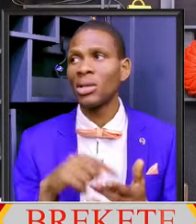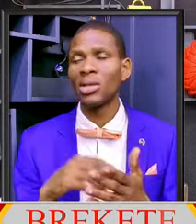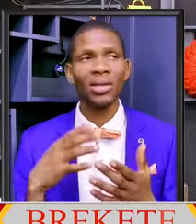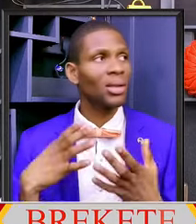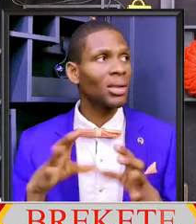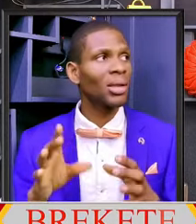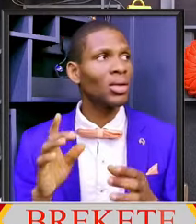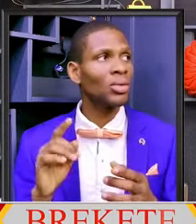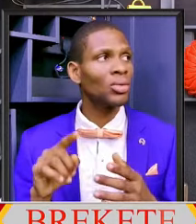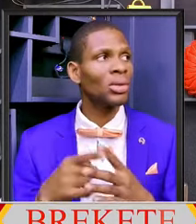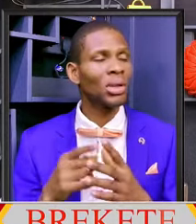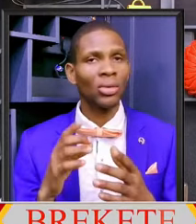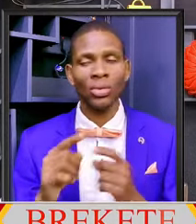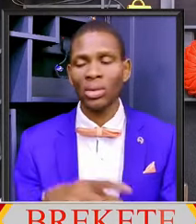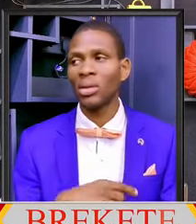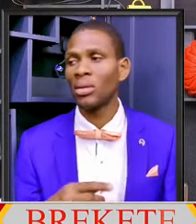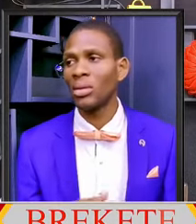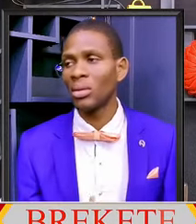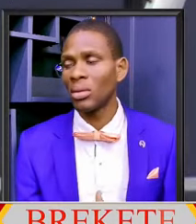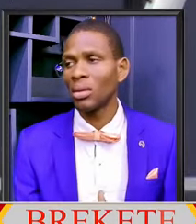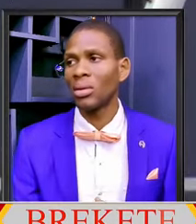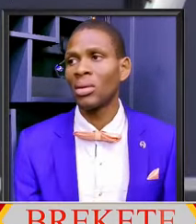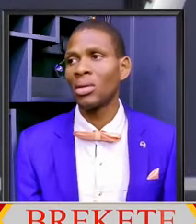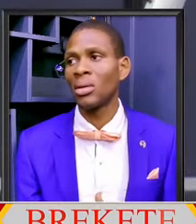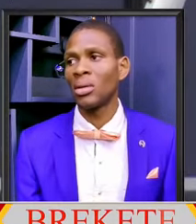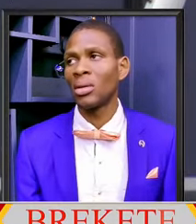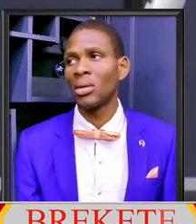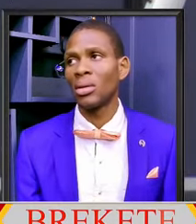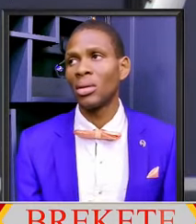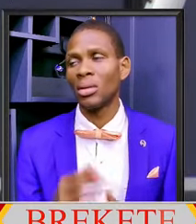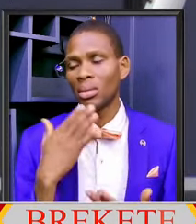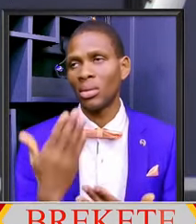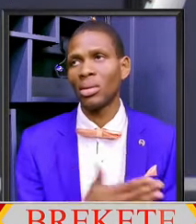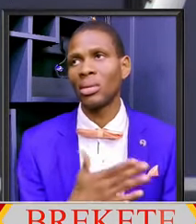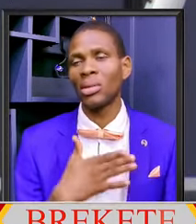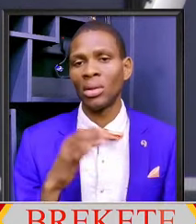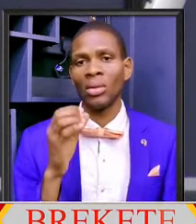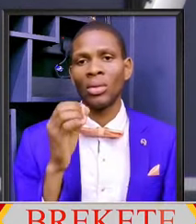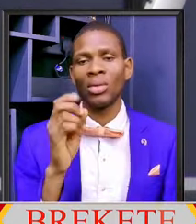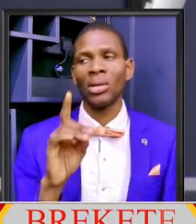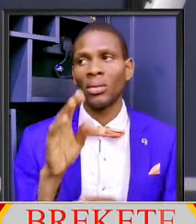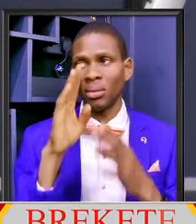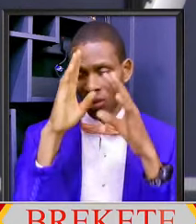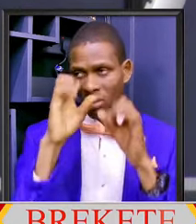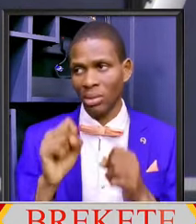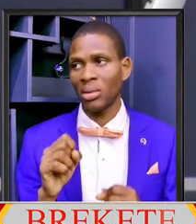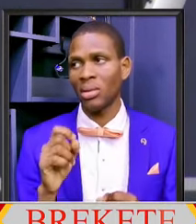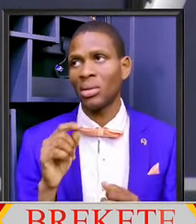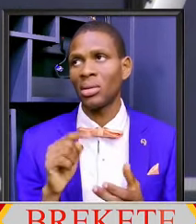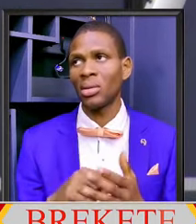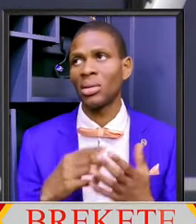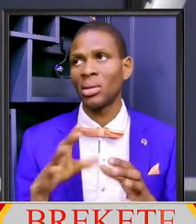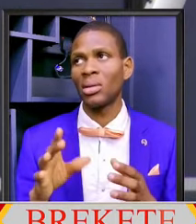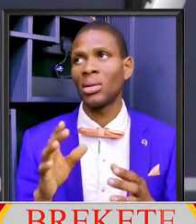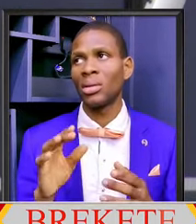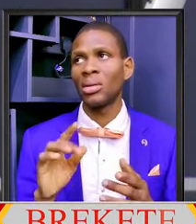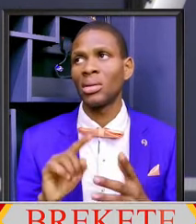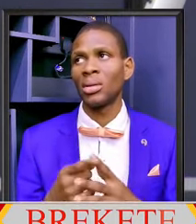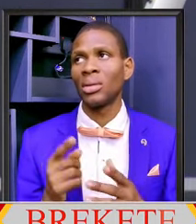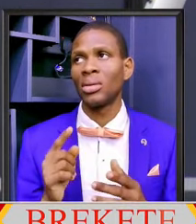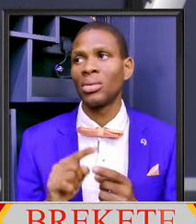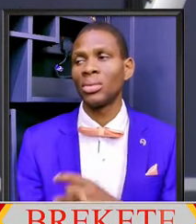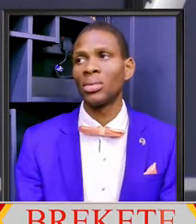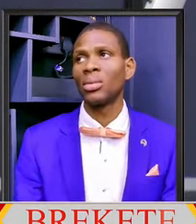start. Today, collect microphone now. Good morning, my honorary president, yes. Sir. Yes, the class they start